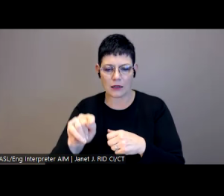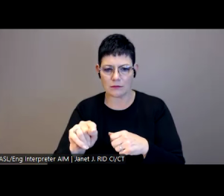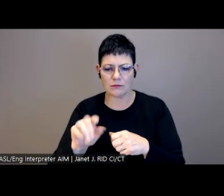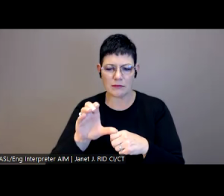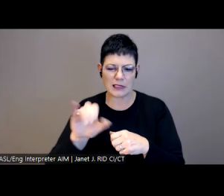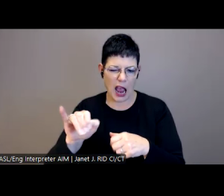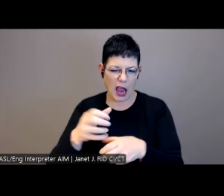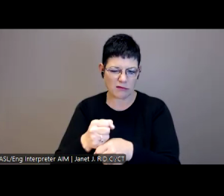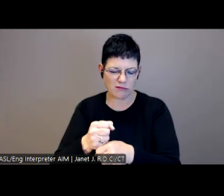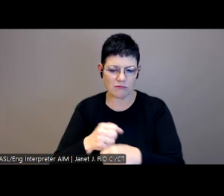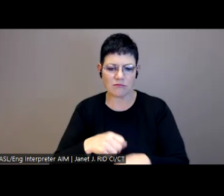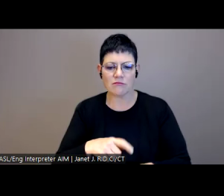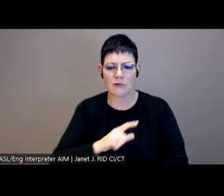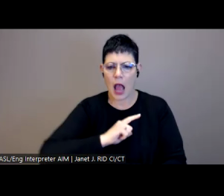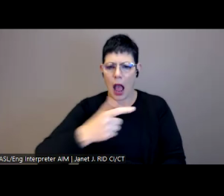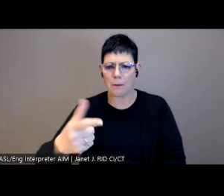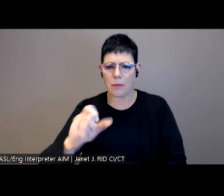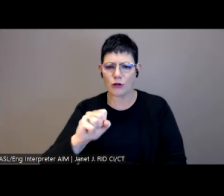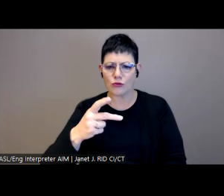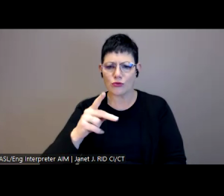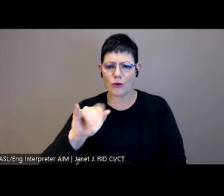now.